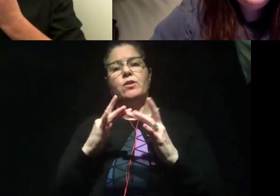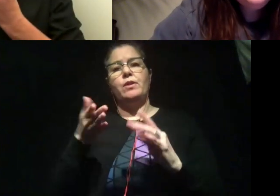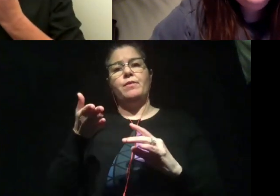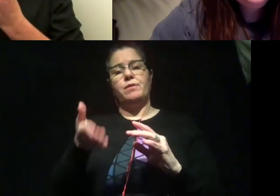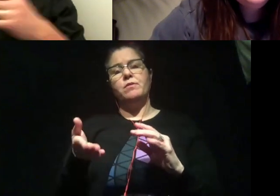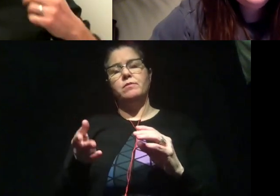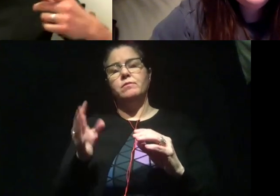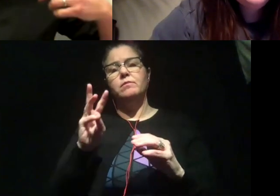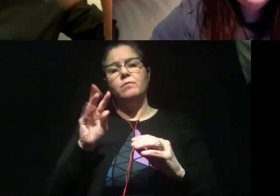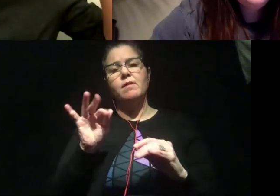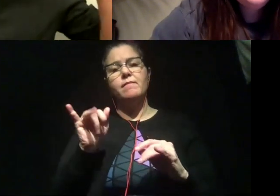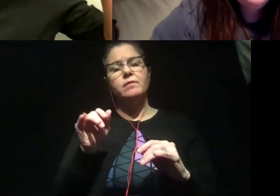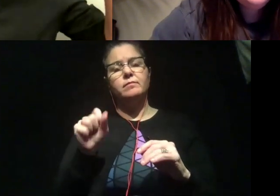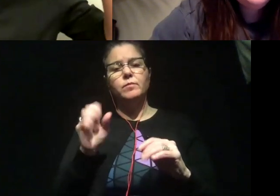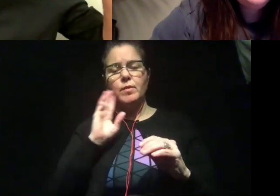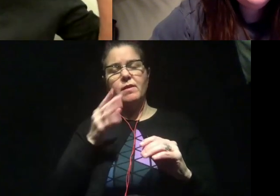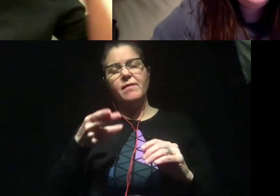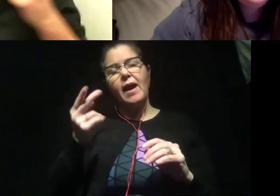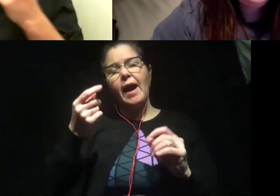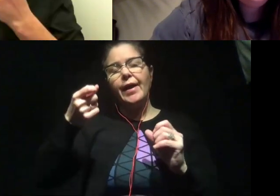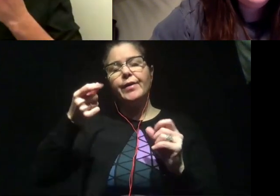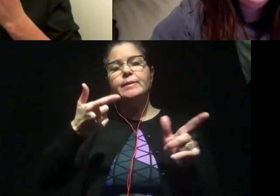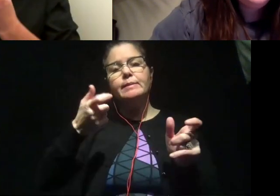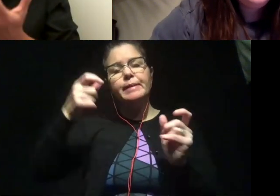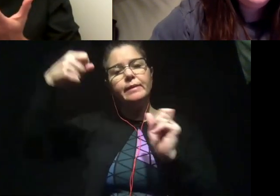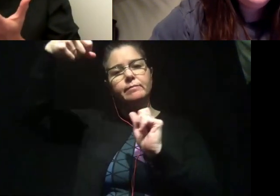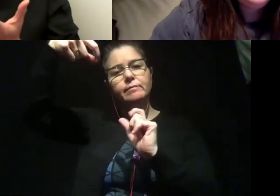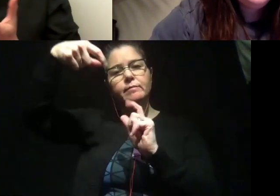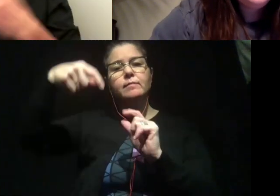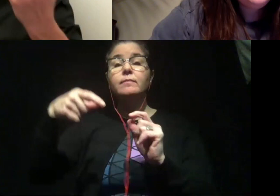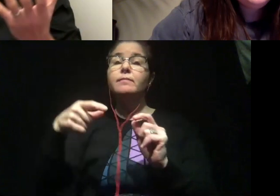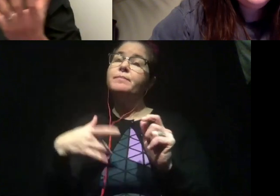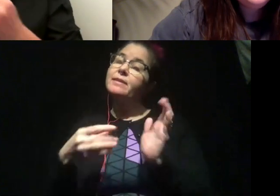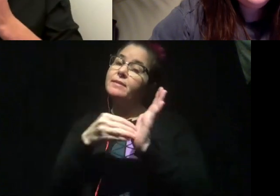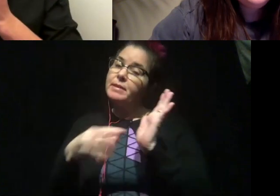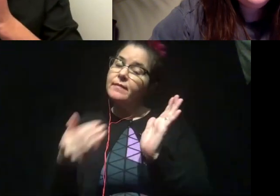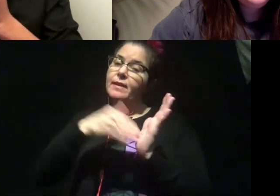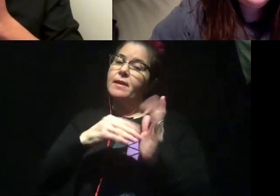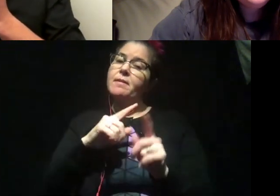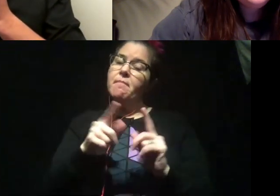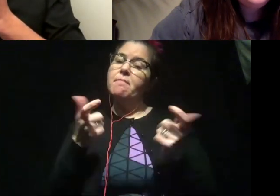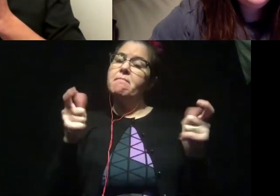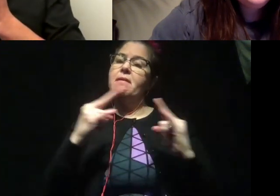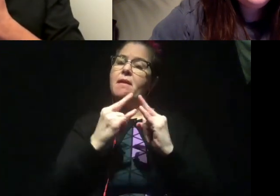will have Wi-Fi because it'll have a higher speed satellite connection. Tends to be very expensive, but in these large camps, they'll have it.